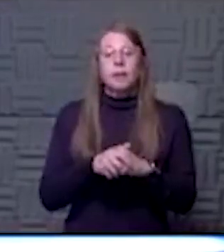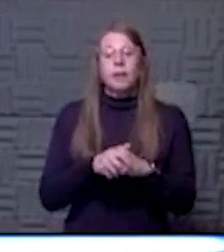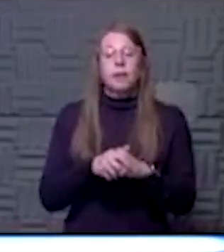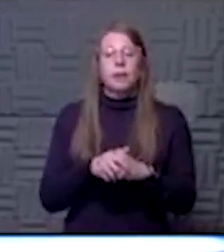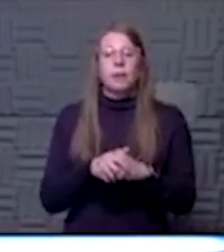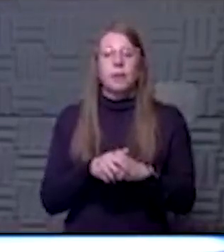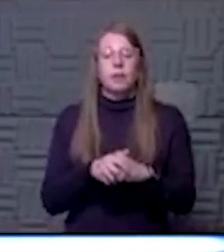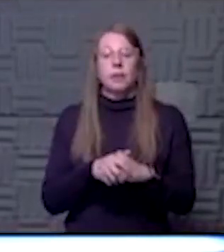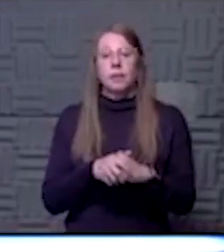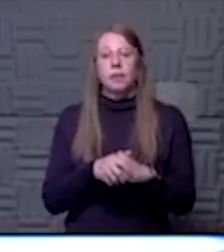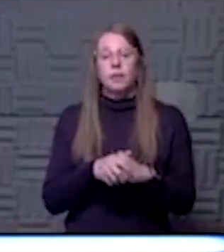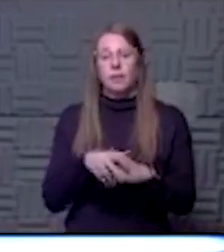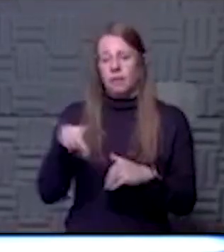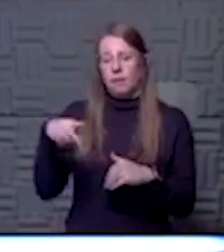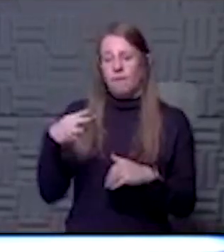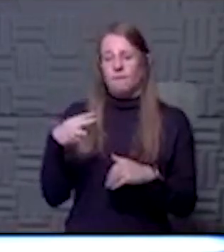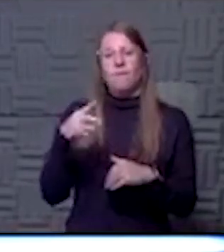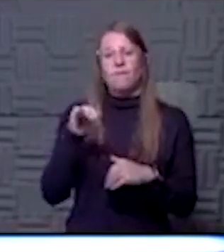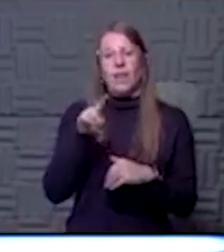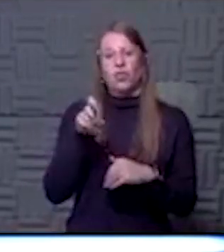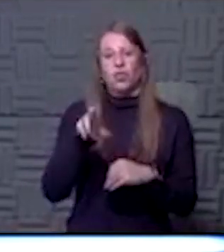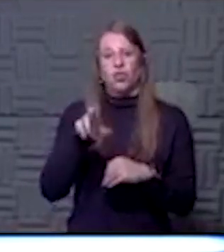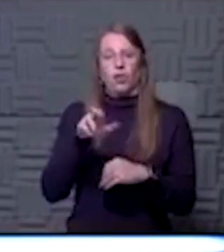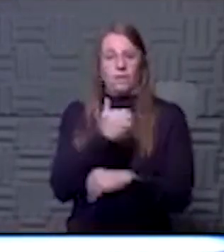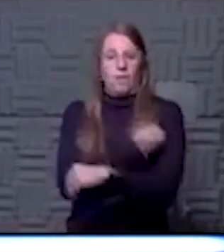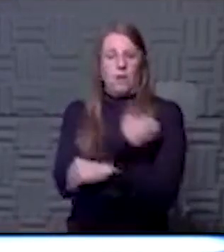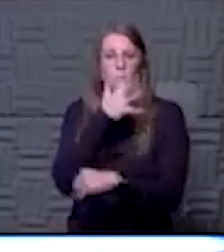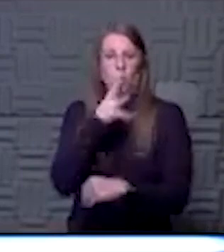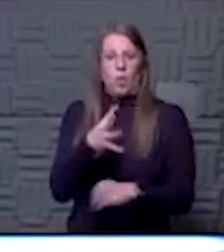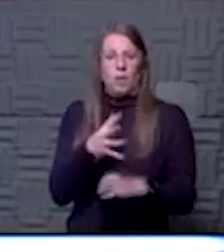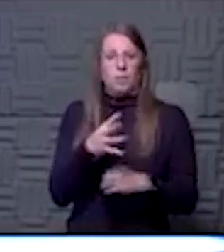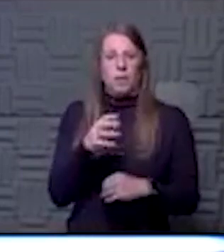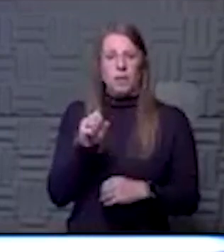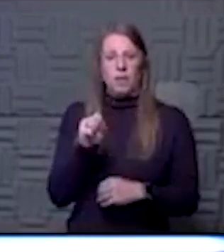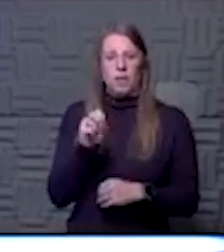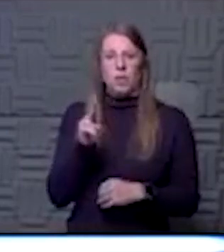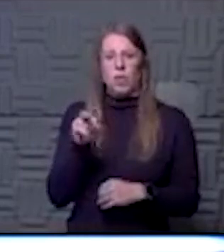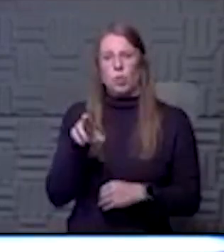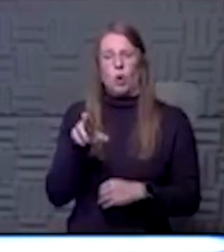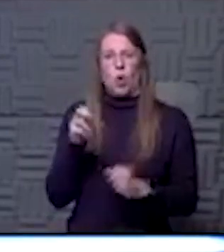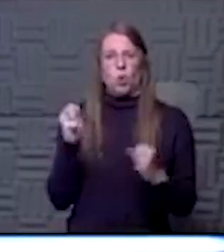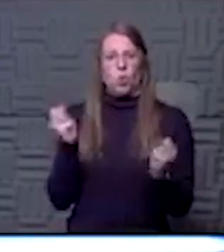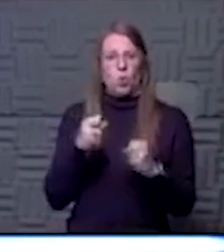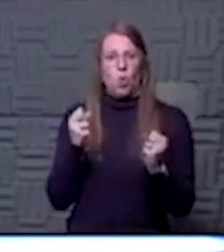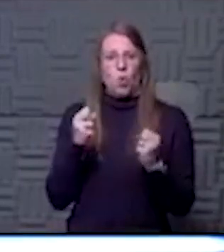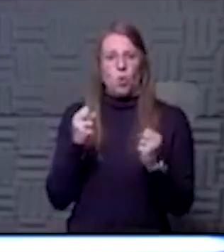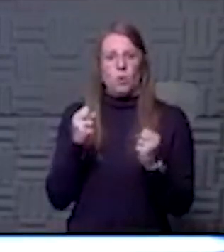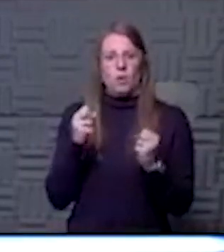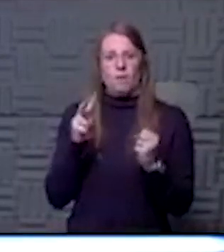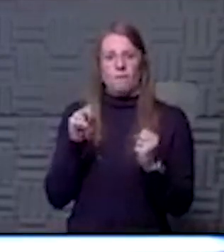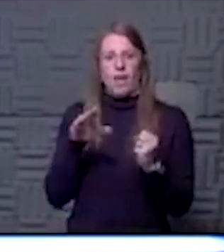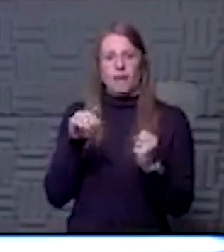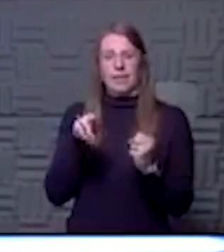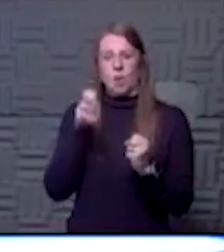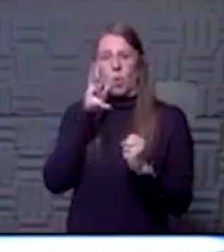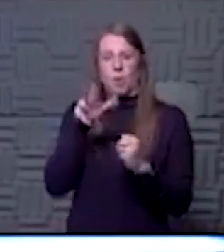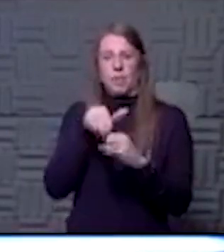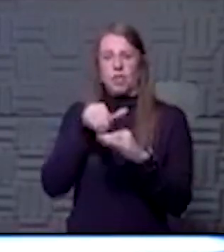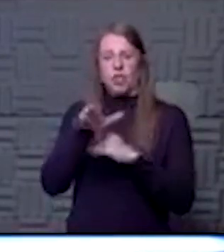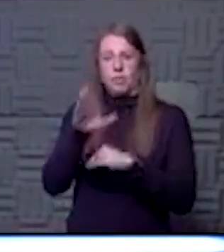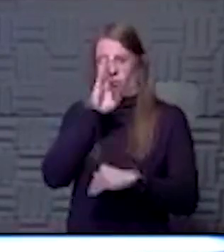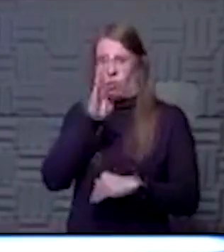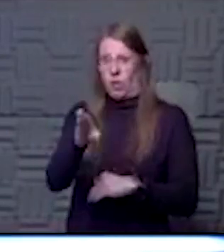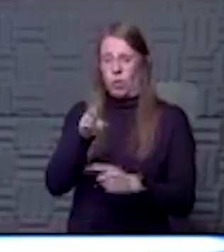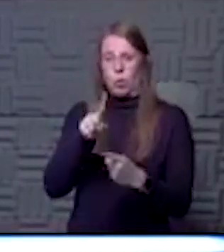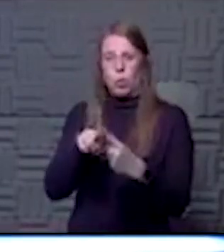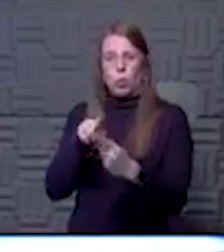at least the Pfizer vaccine, it looks like it's going to be a super cold vaccine. which will be shipped directly to